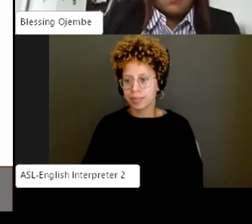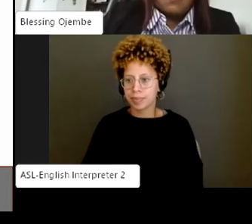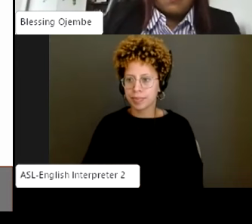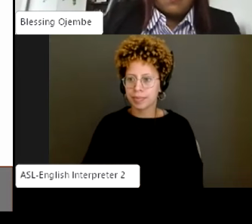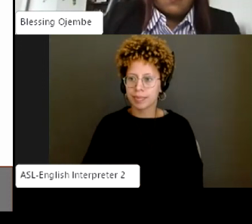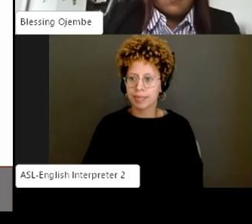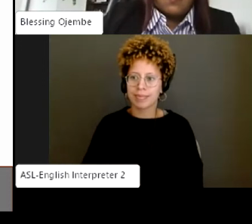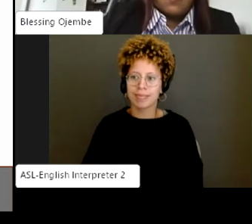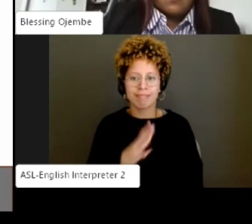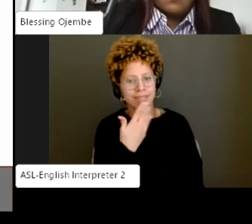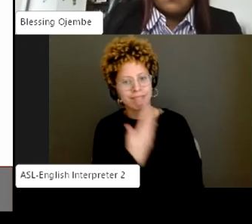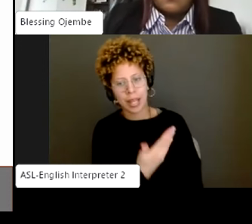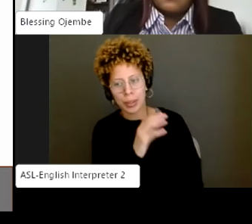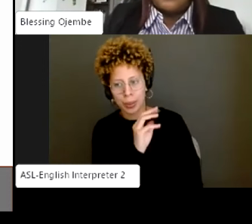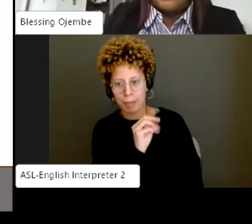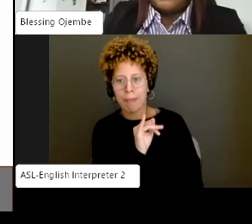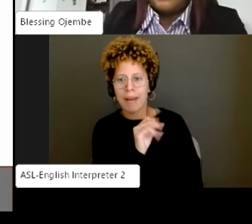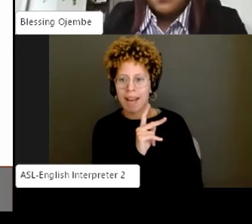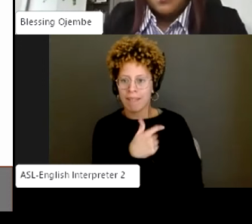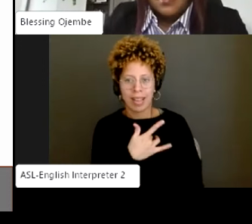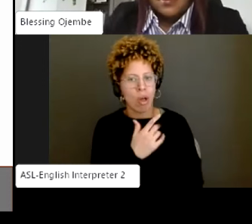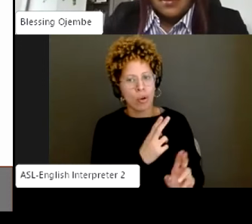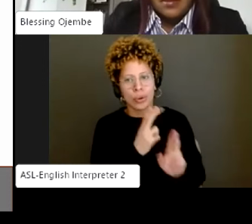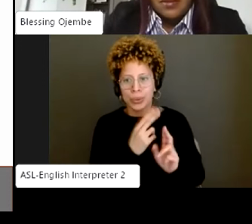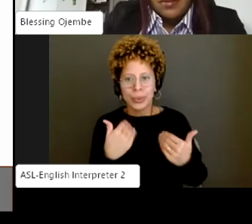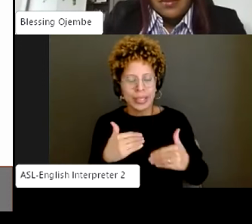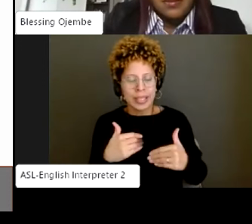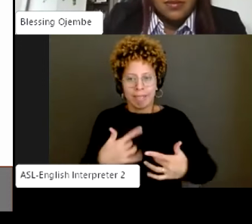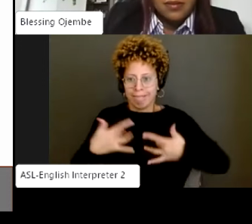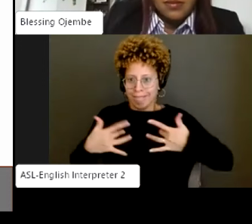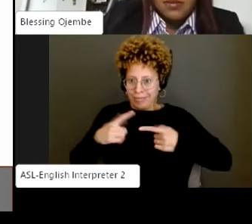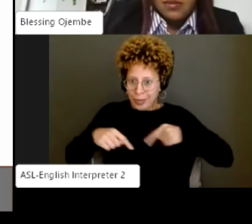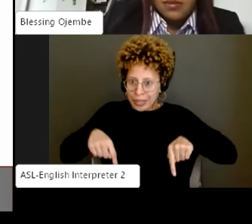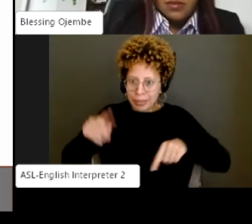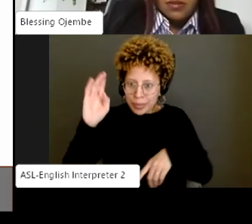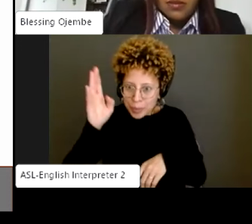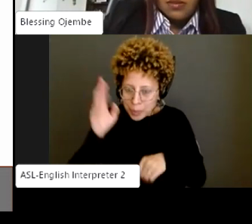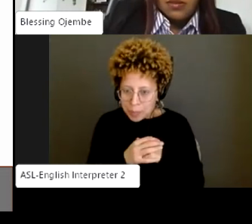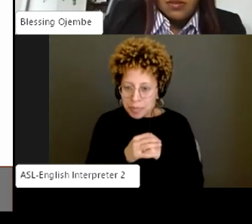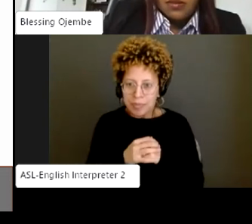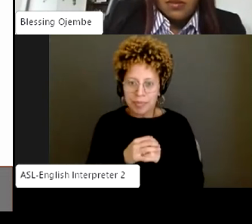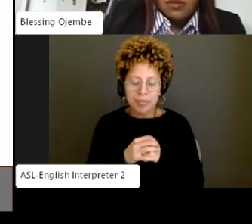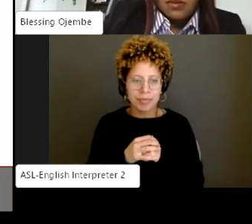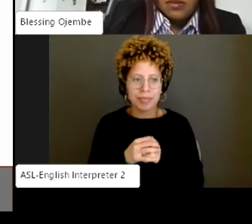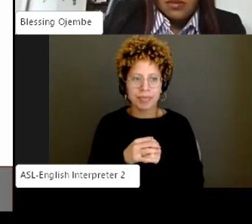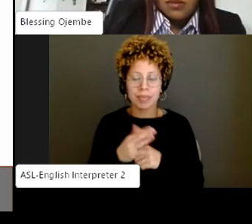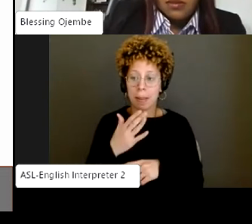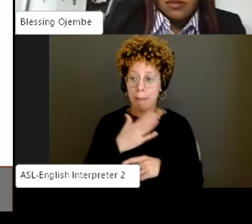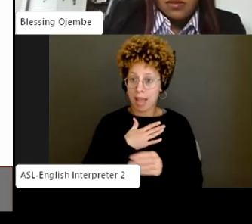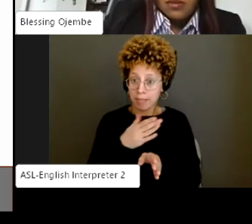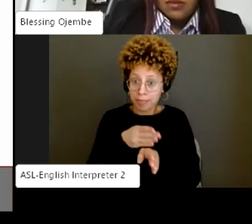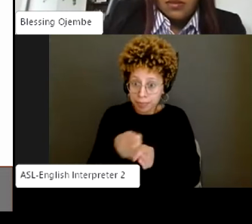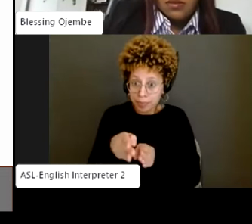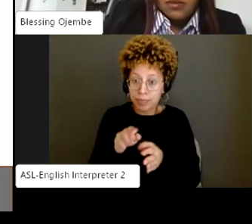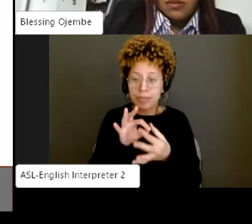Thank you, Mike. I feel so honored and delighted to be here. My area of interest is in